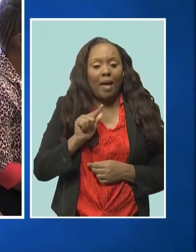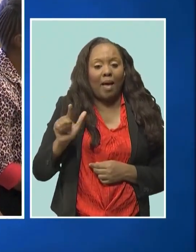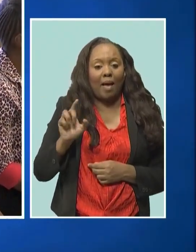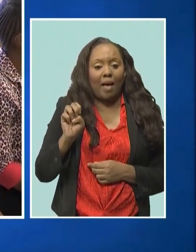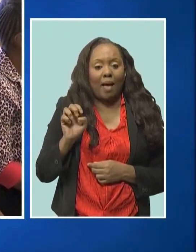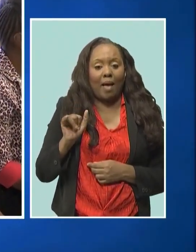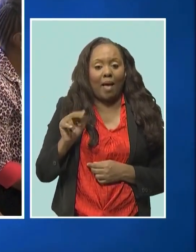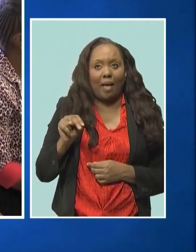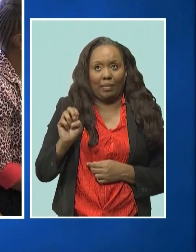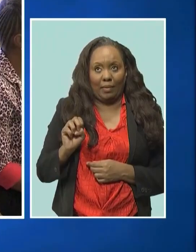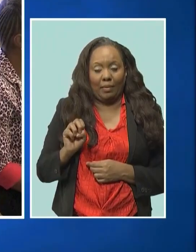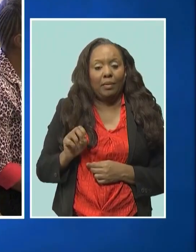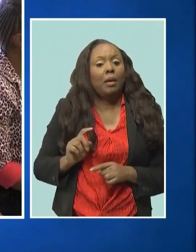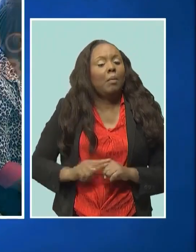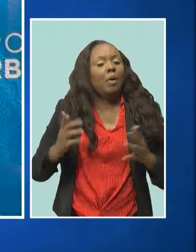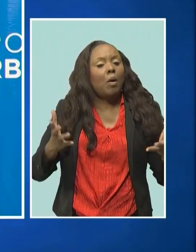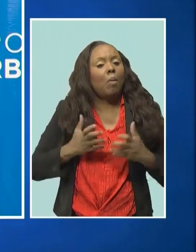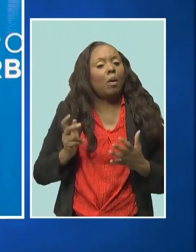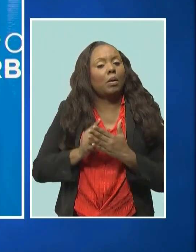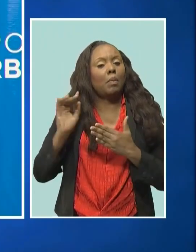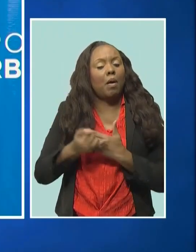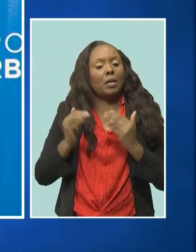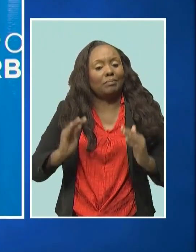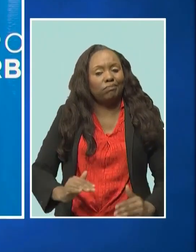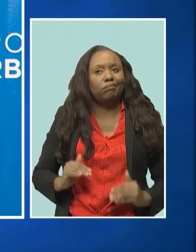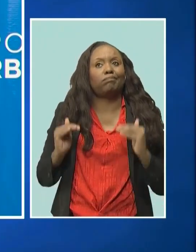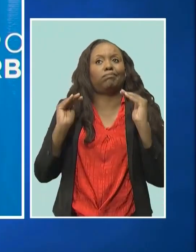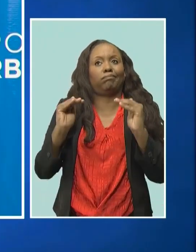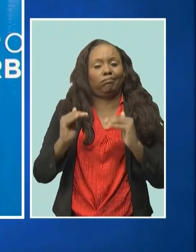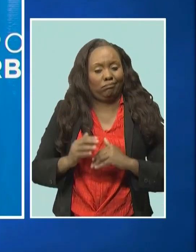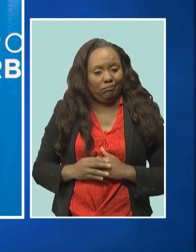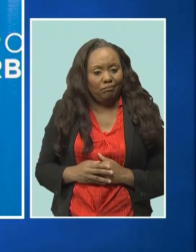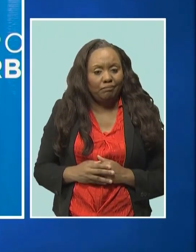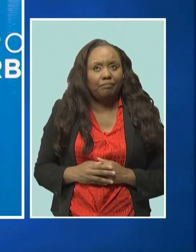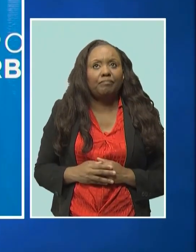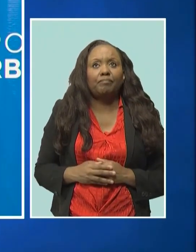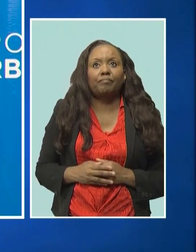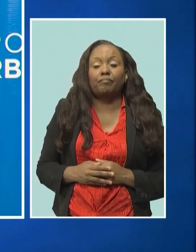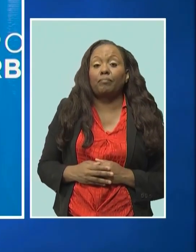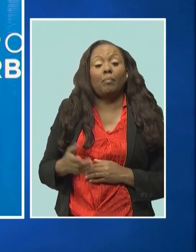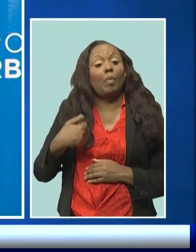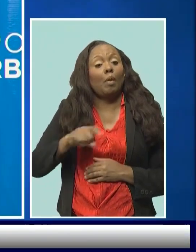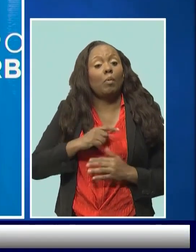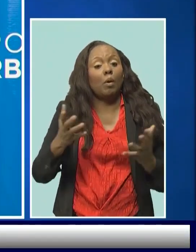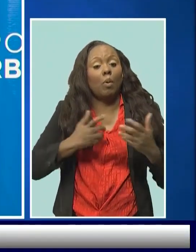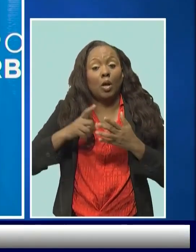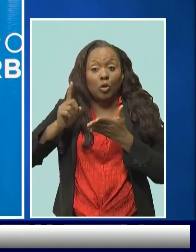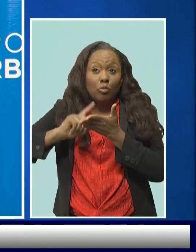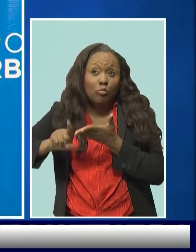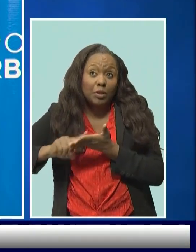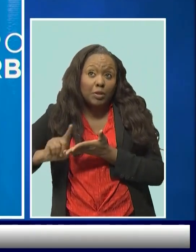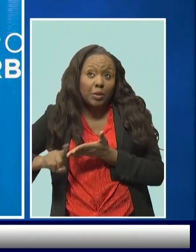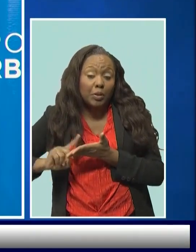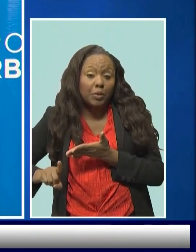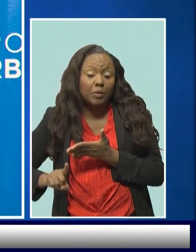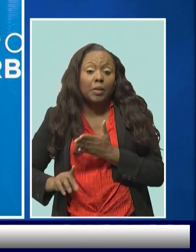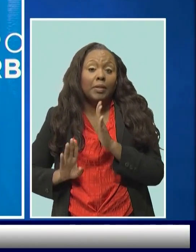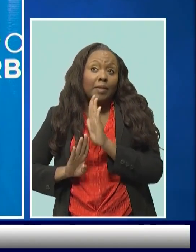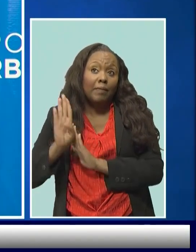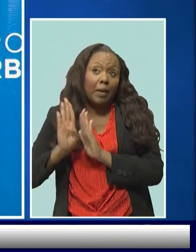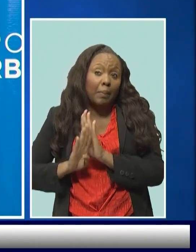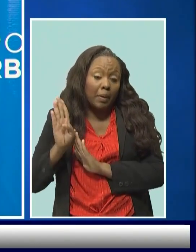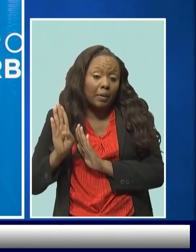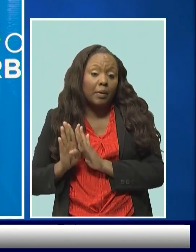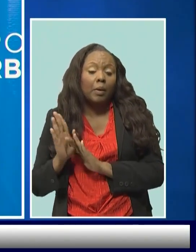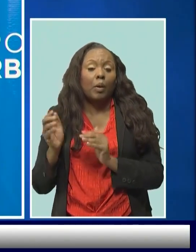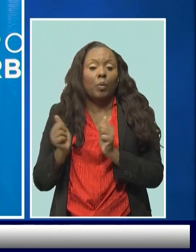the project to the next level. We need to be able to twin the research and development work being done by the University